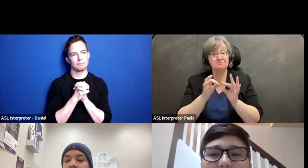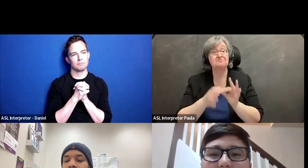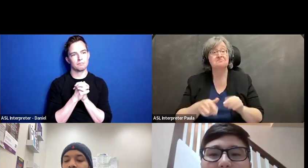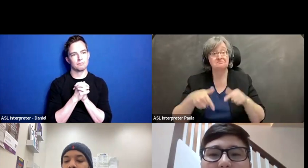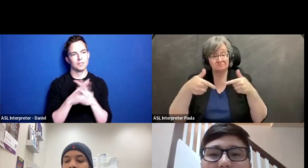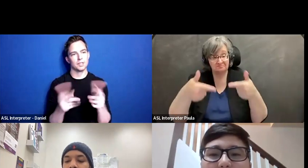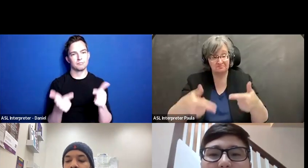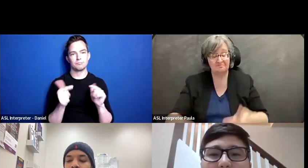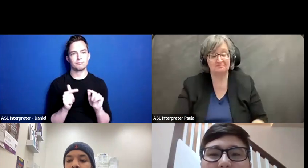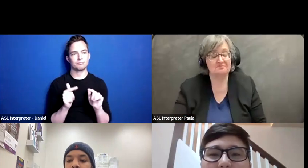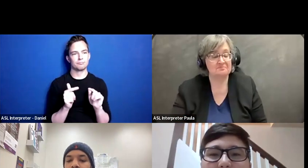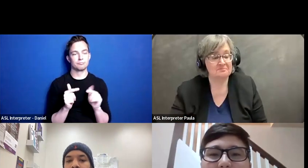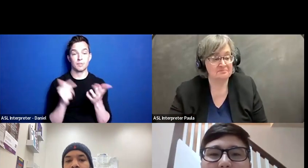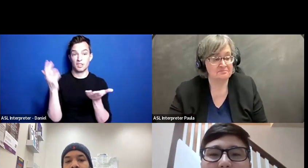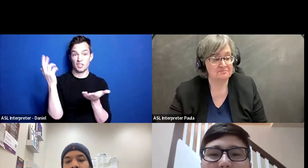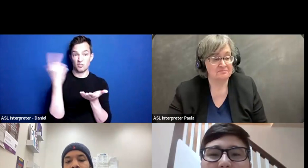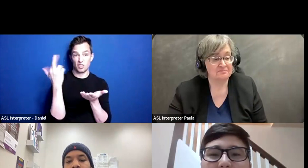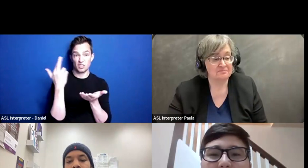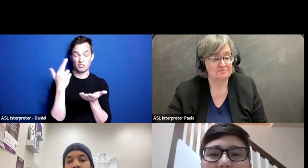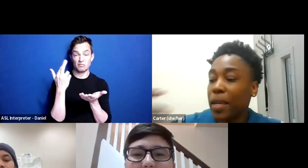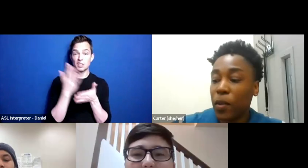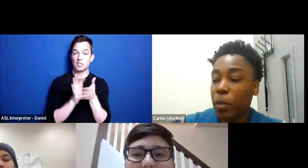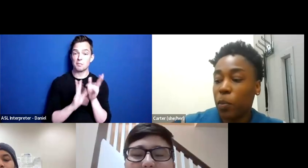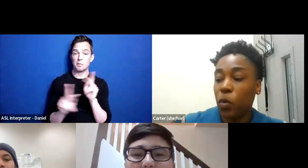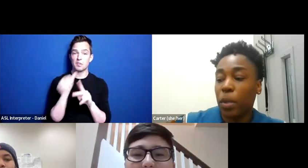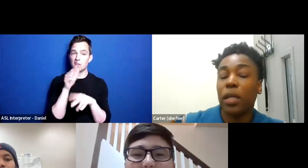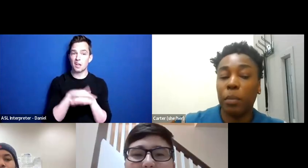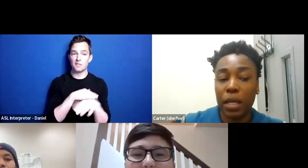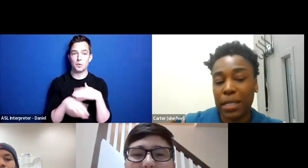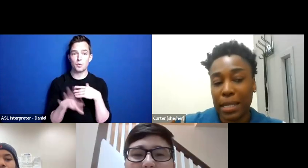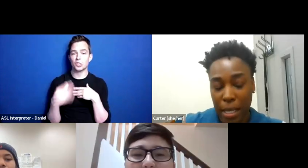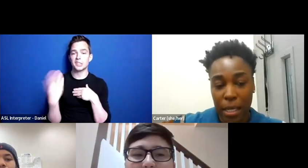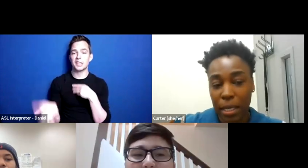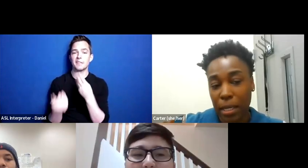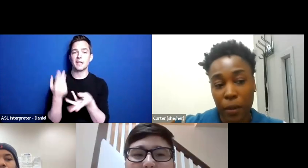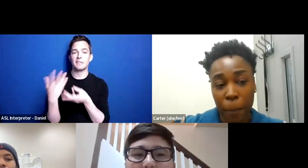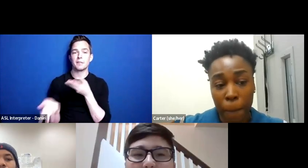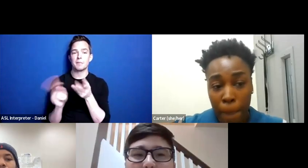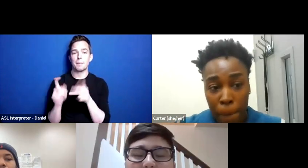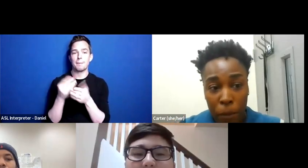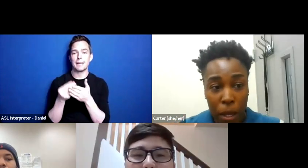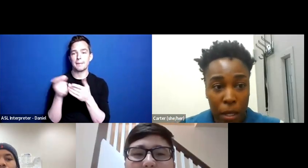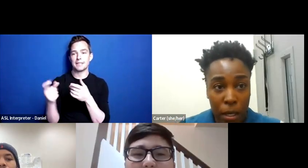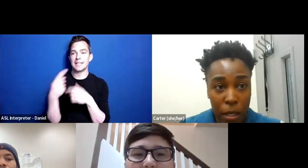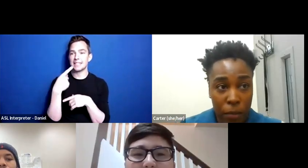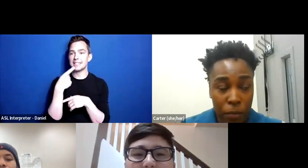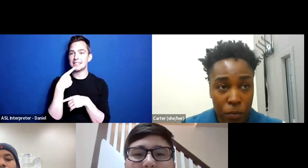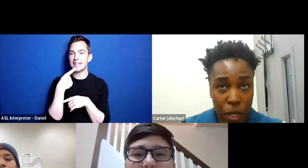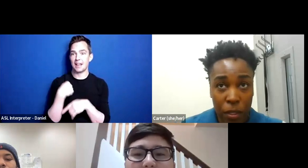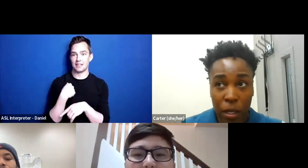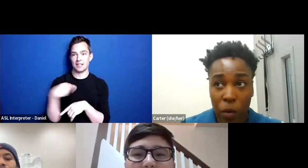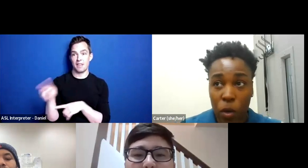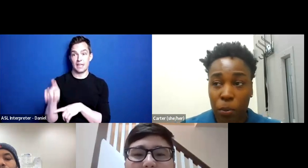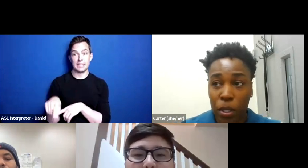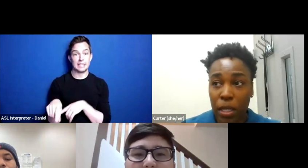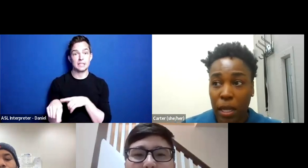people were uncomfortable with the idea that we're just giving people money because they say they need it. And